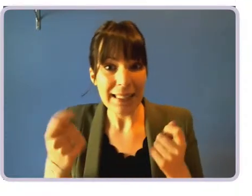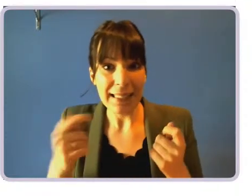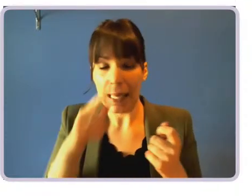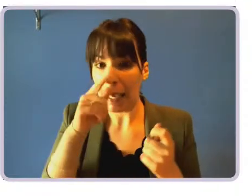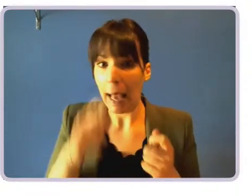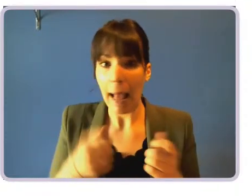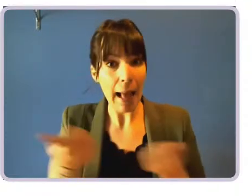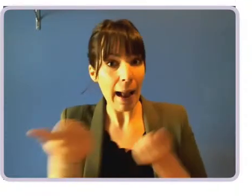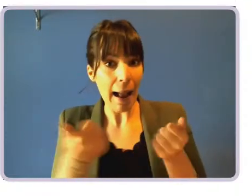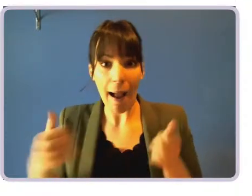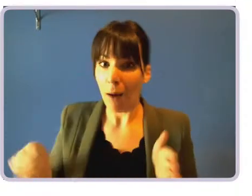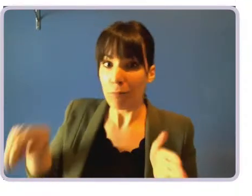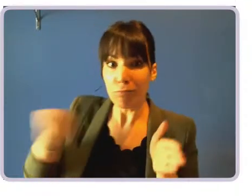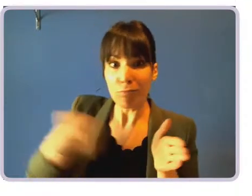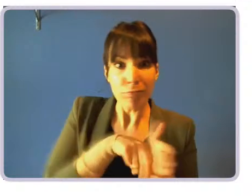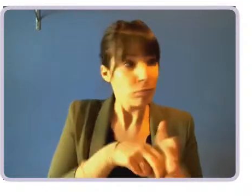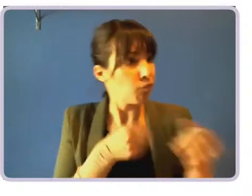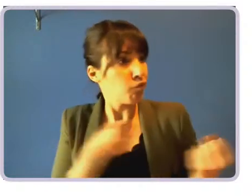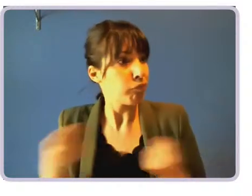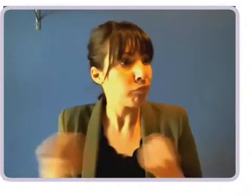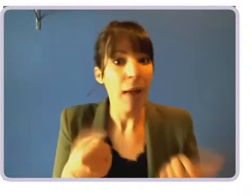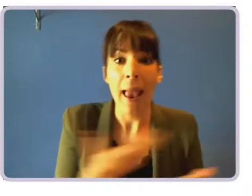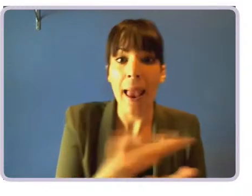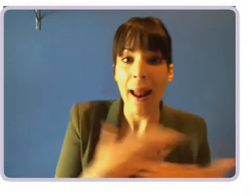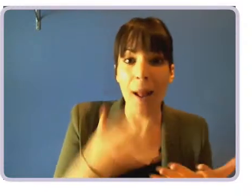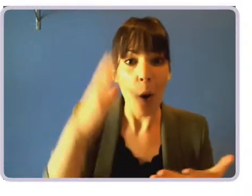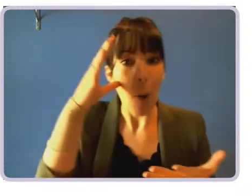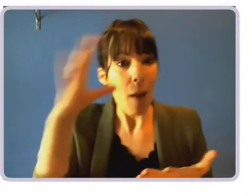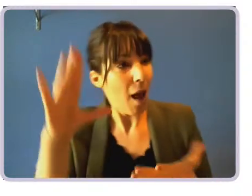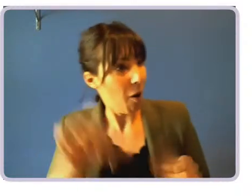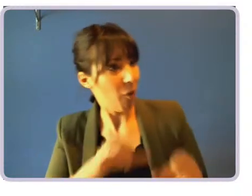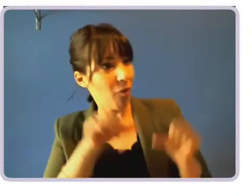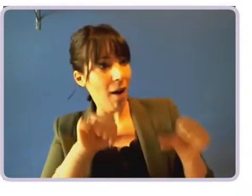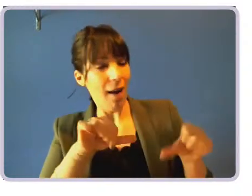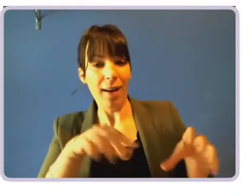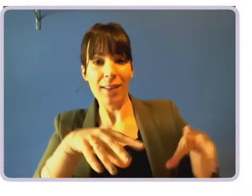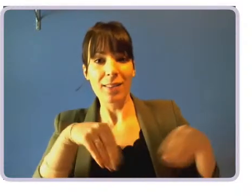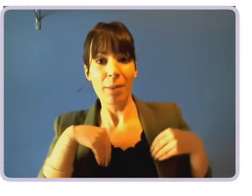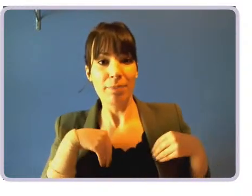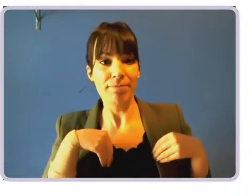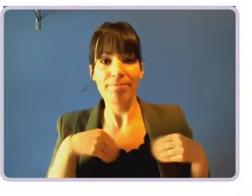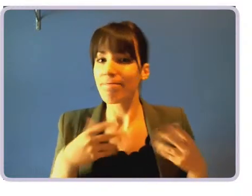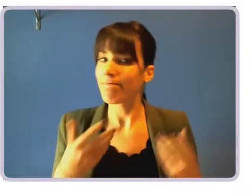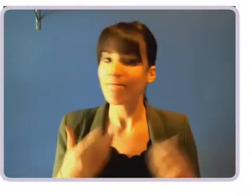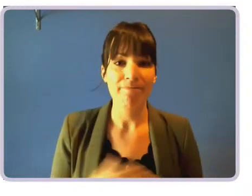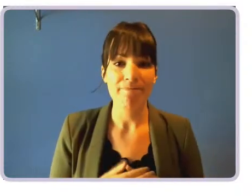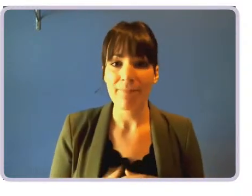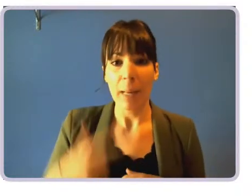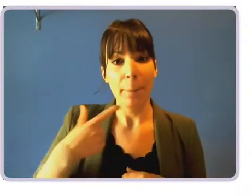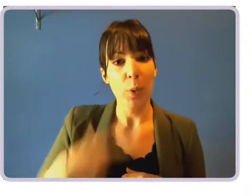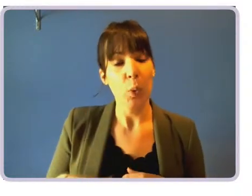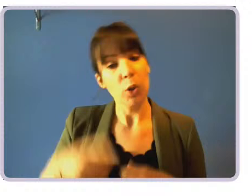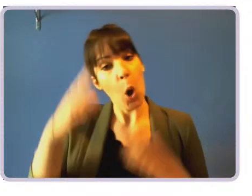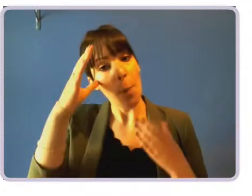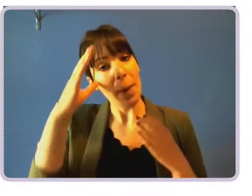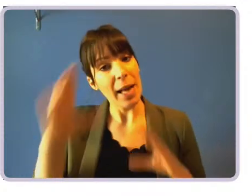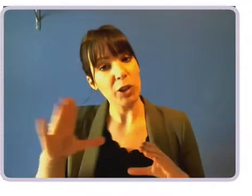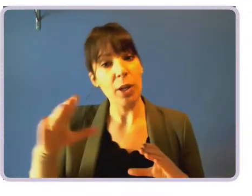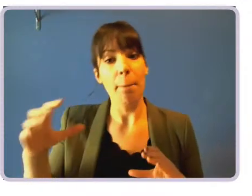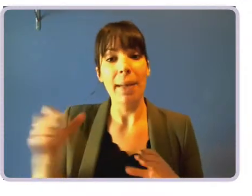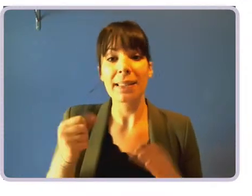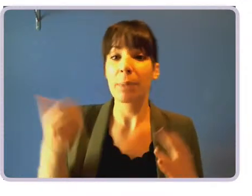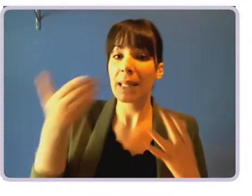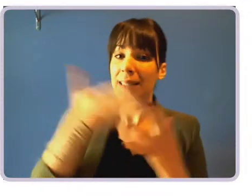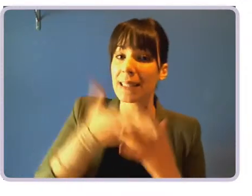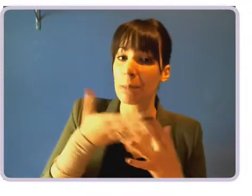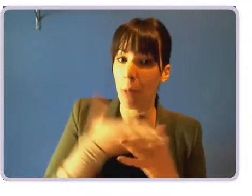to any accommodation. The accommodation needs to be accessible. So not only do you need to